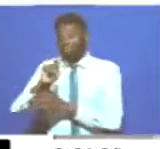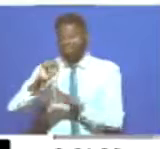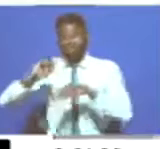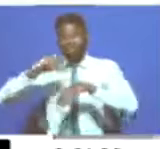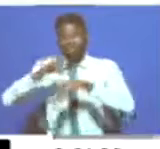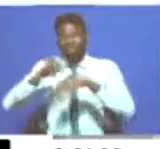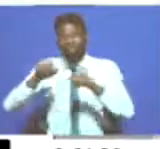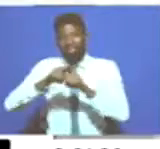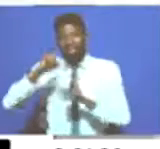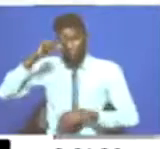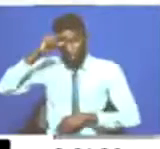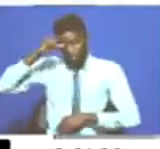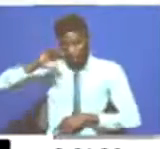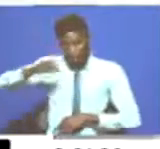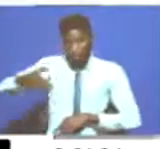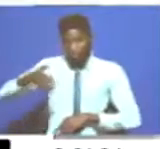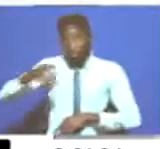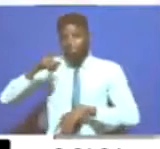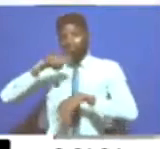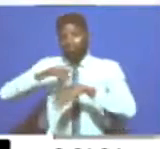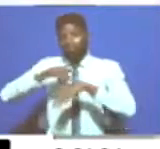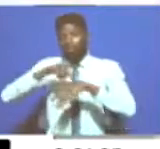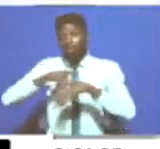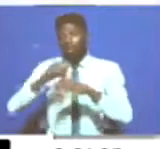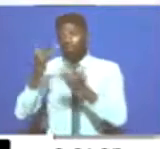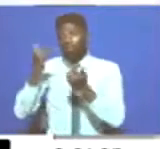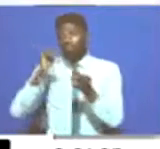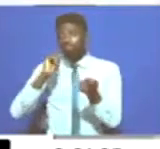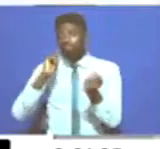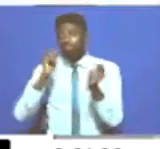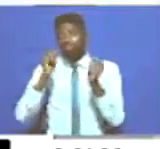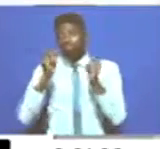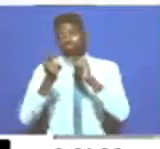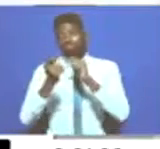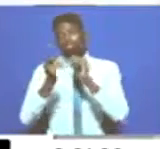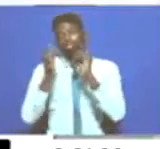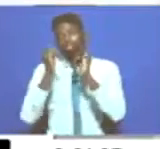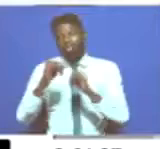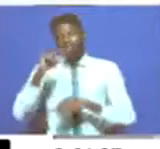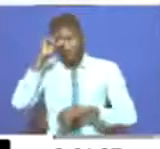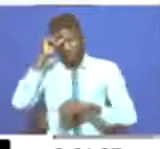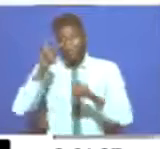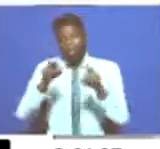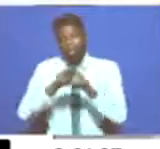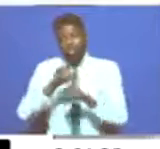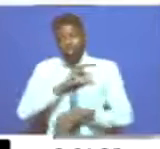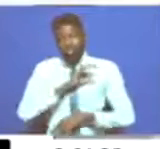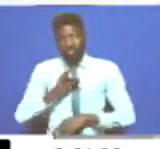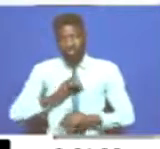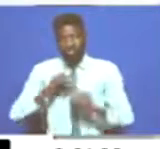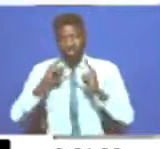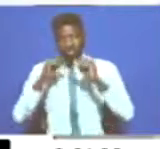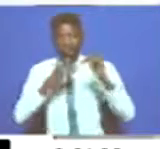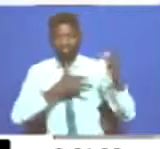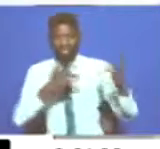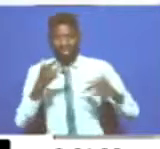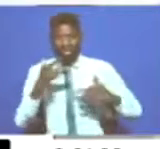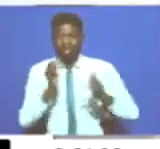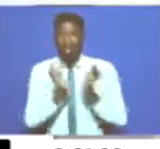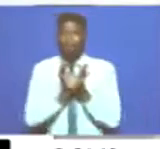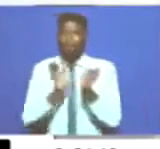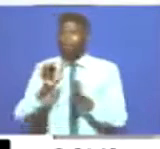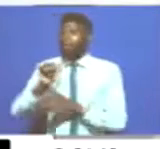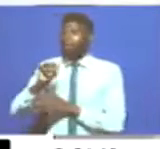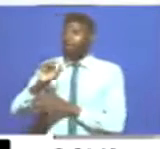of expected transitions. The committee is, however, expressing concern over public assets that are